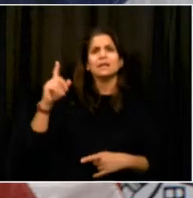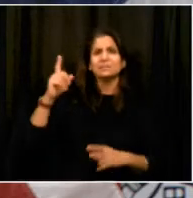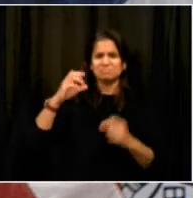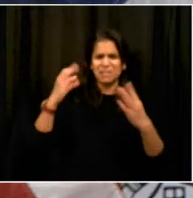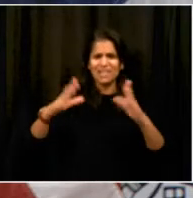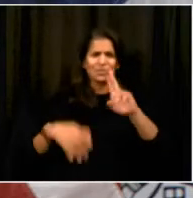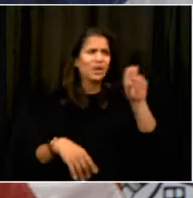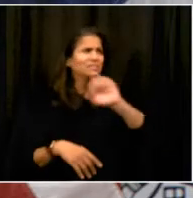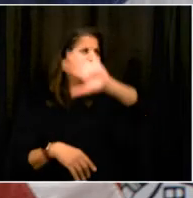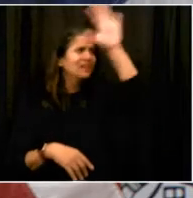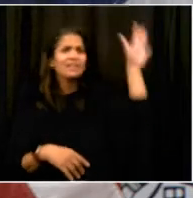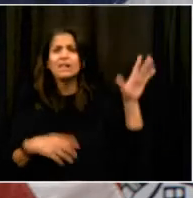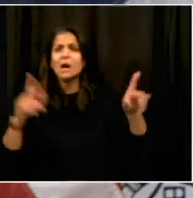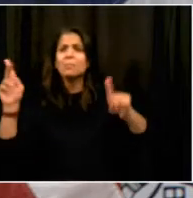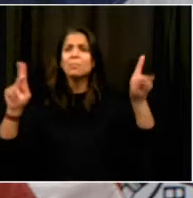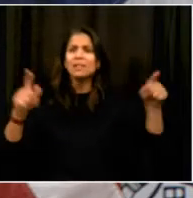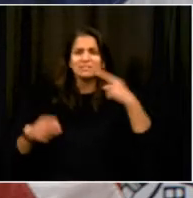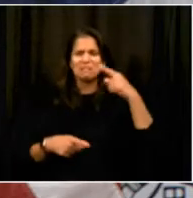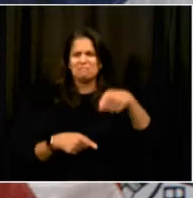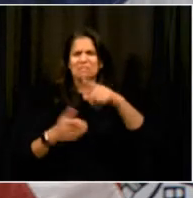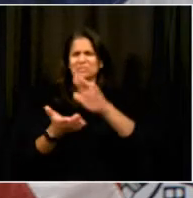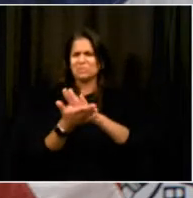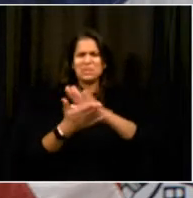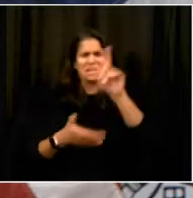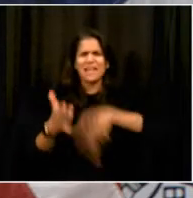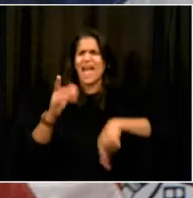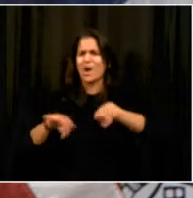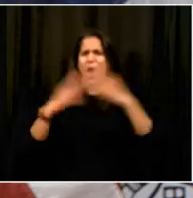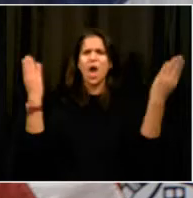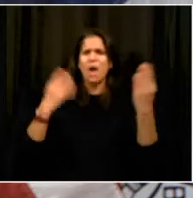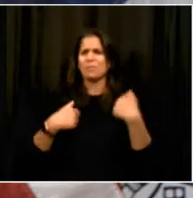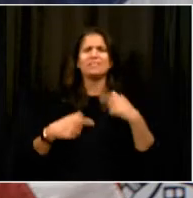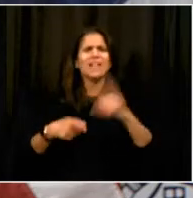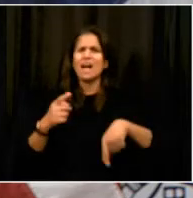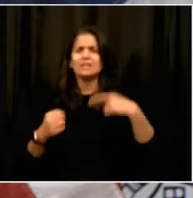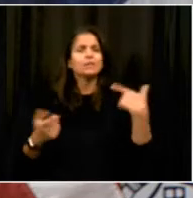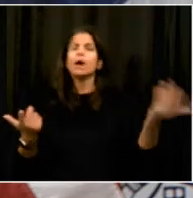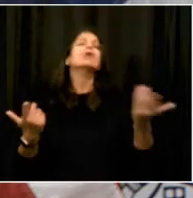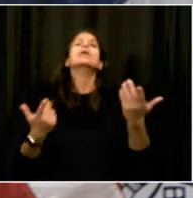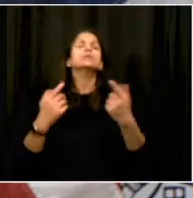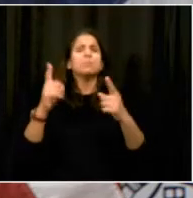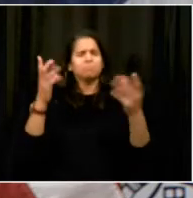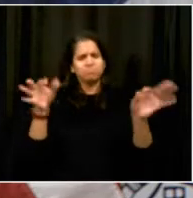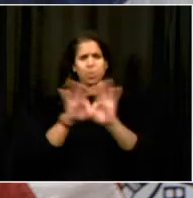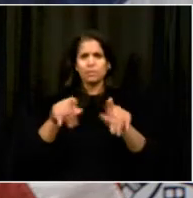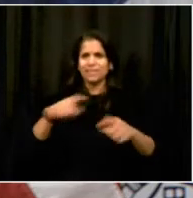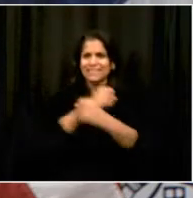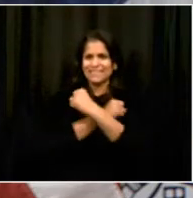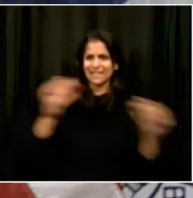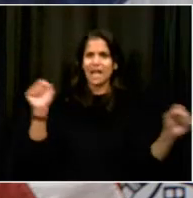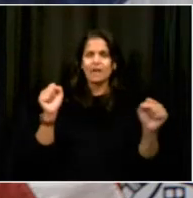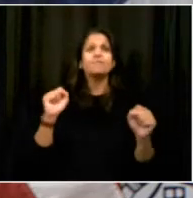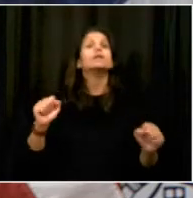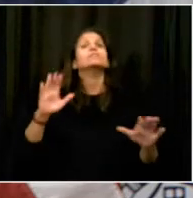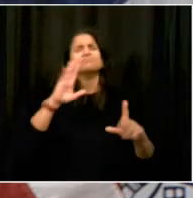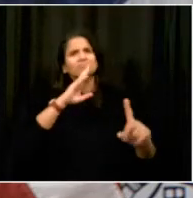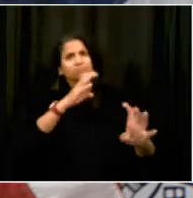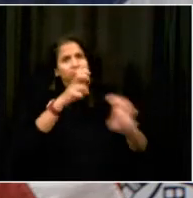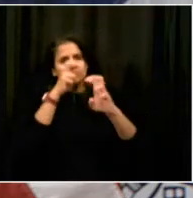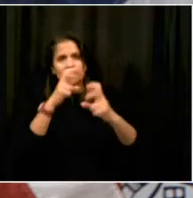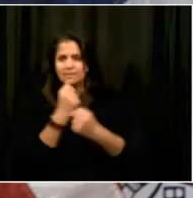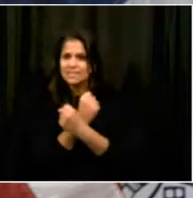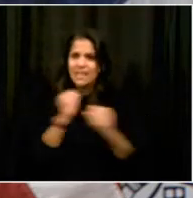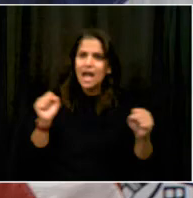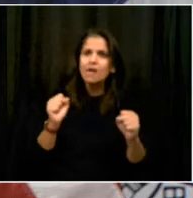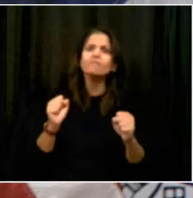very safest places to be in all of New York City. Why? Because of testing. We always say it, testing, testing, testing.